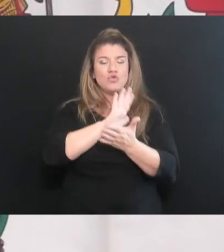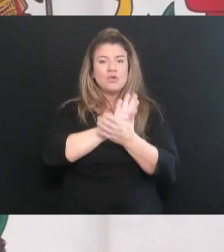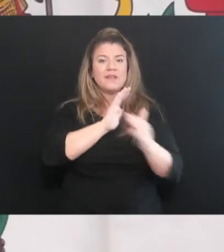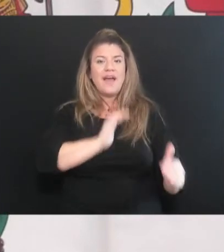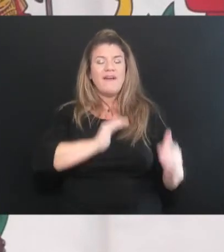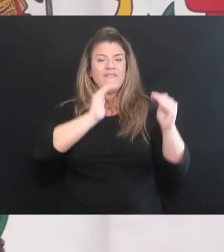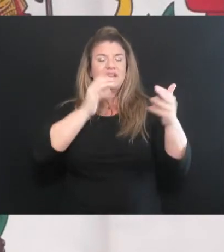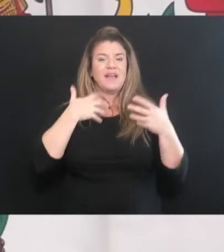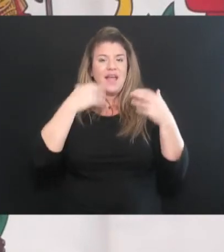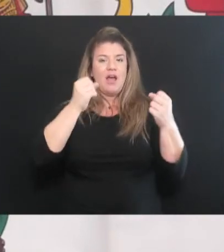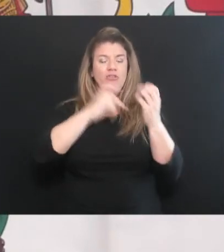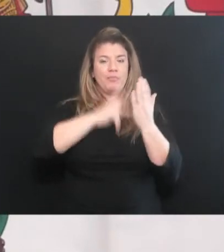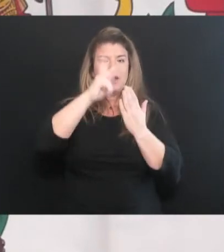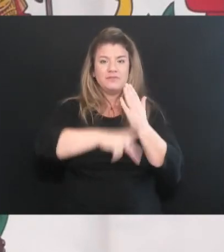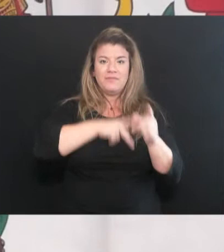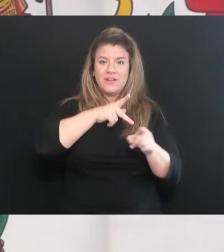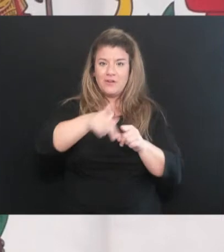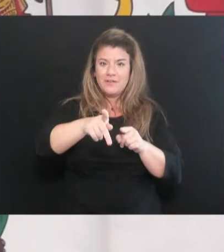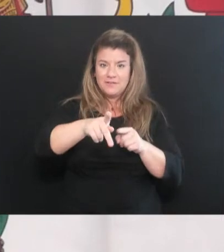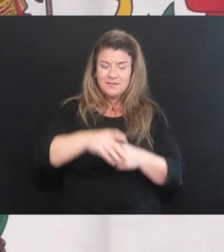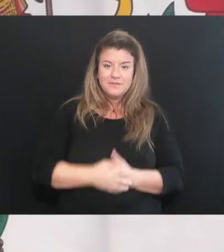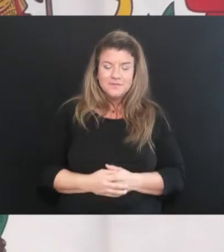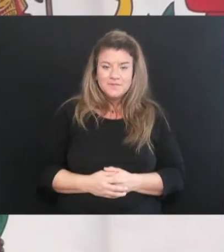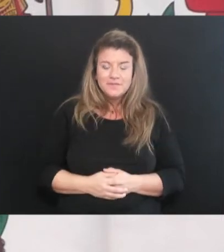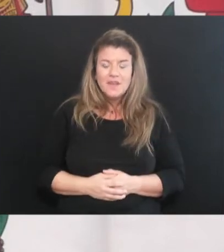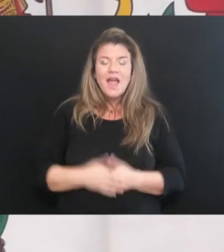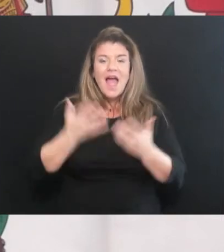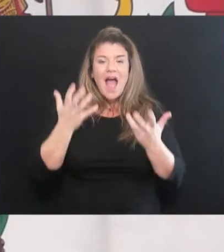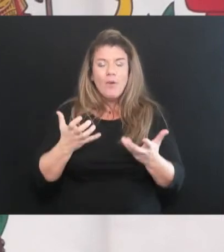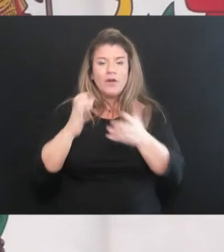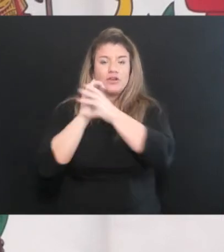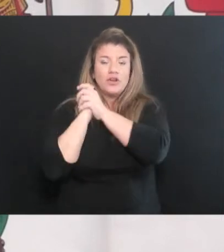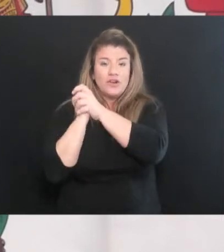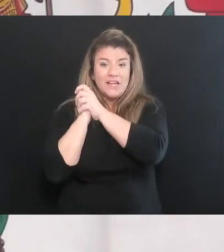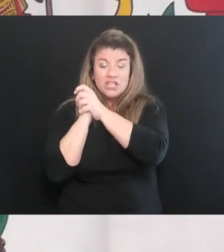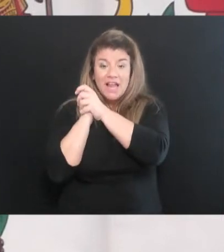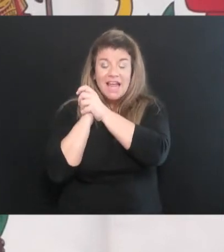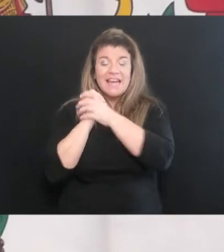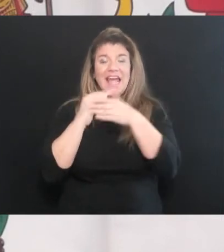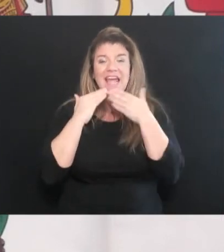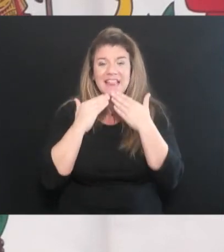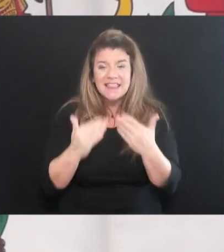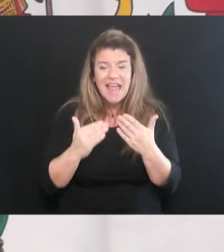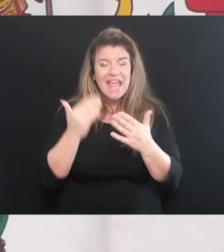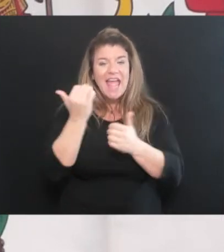Health Professions. I would like to congratulate and thank